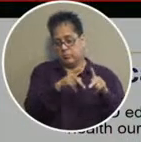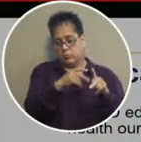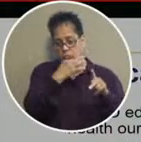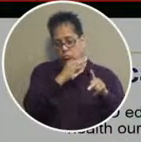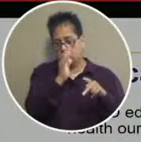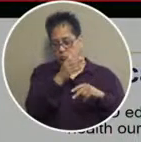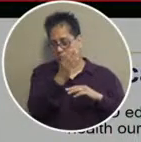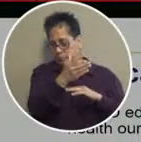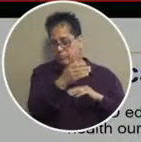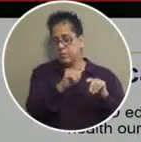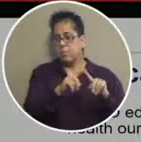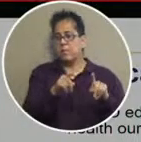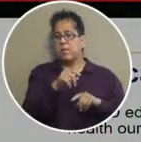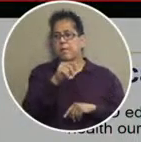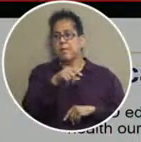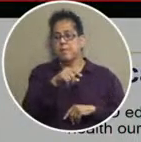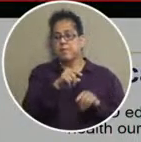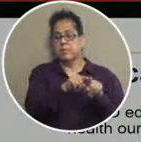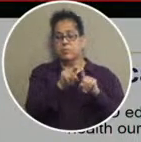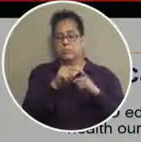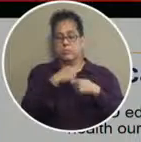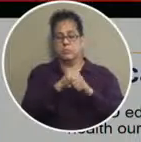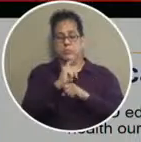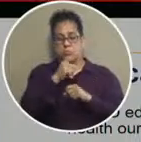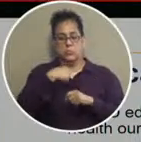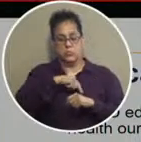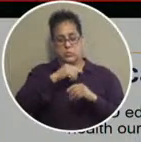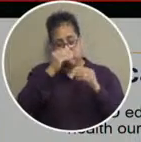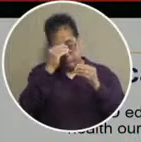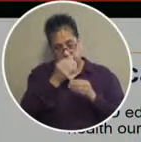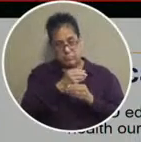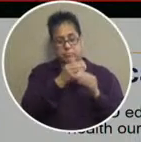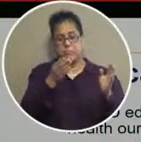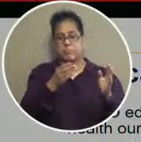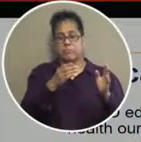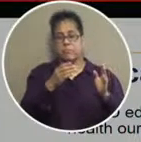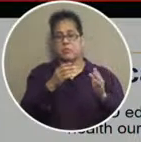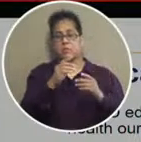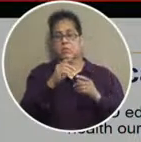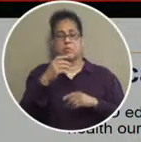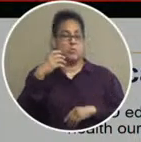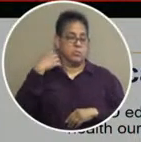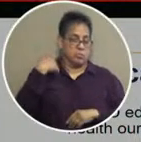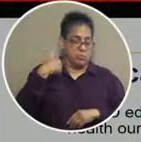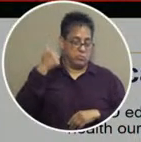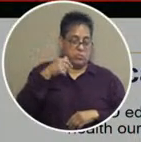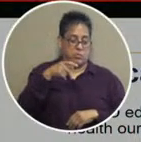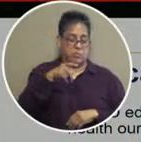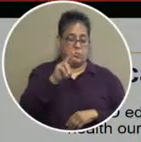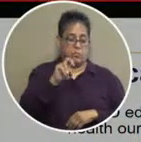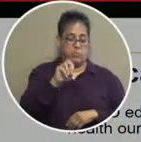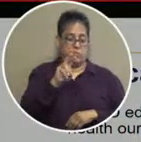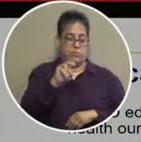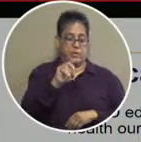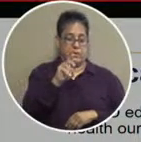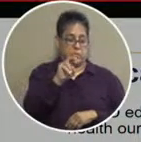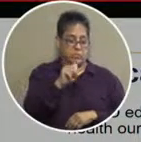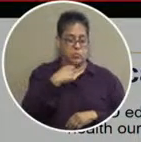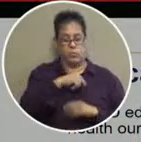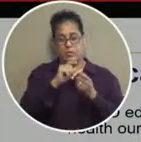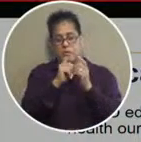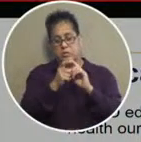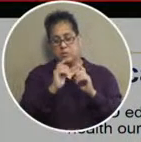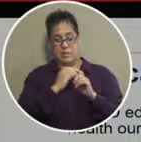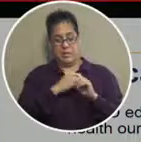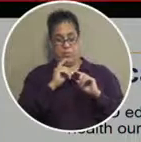little bit later to ensure that we're getting the information out there to providers as we're changing our orders and helping